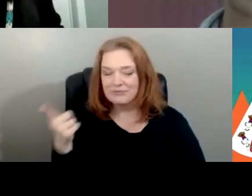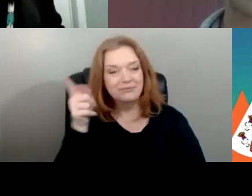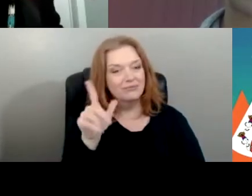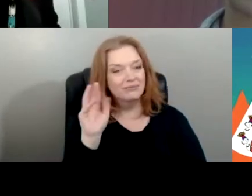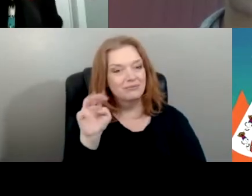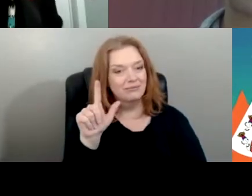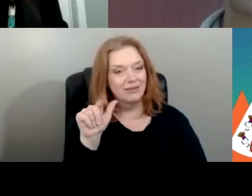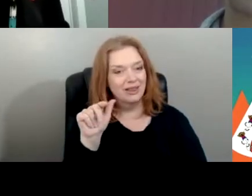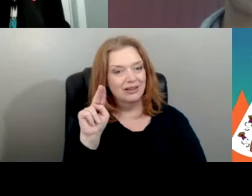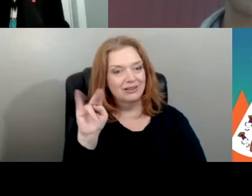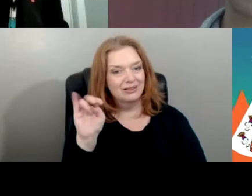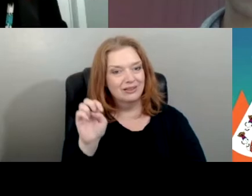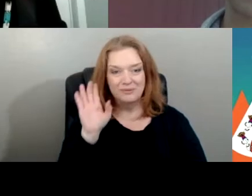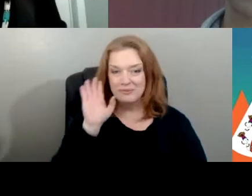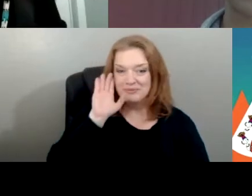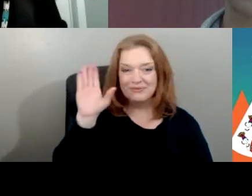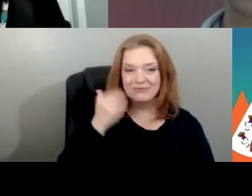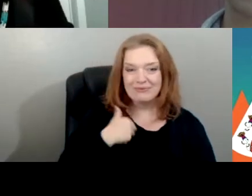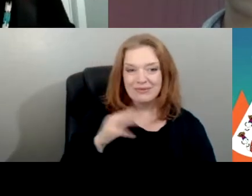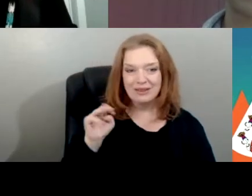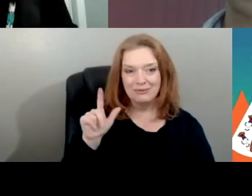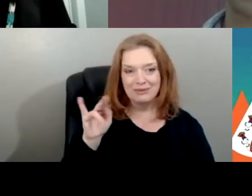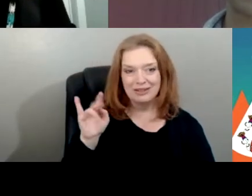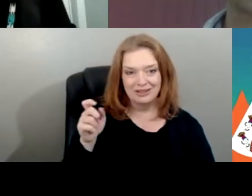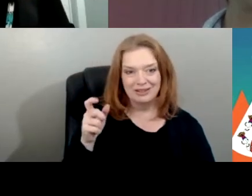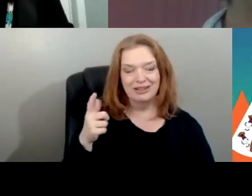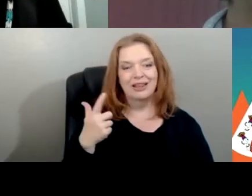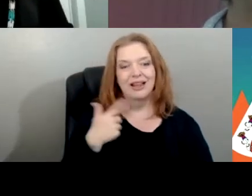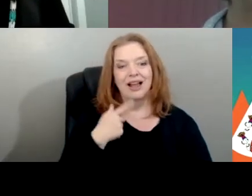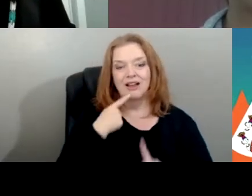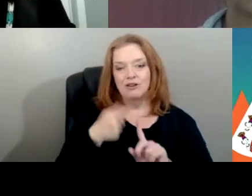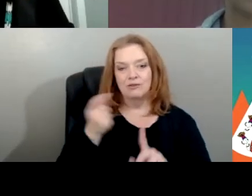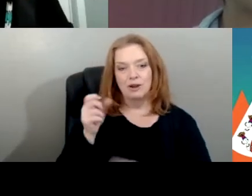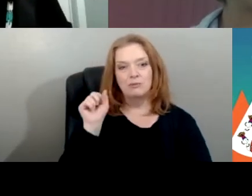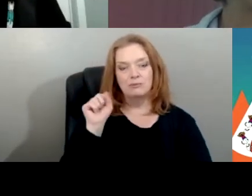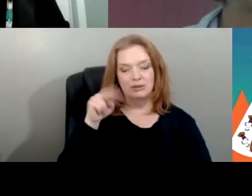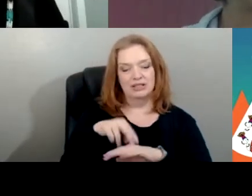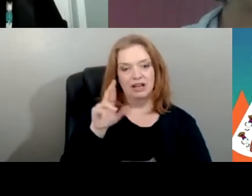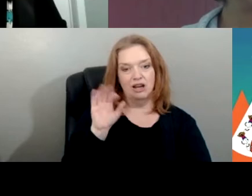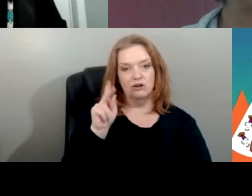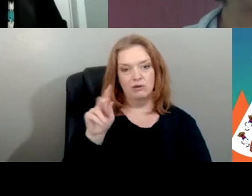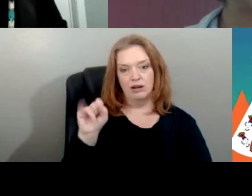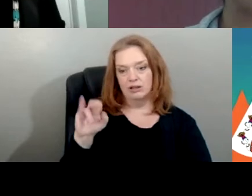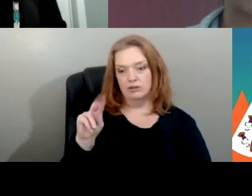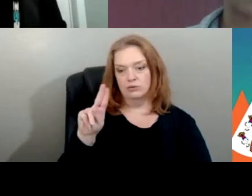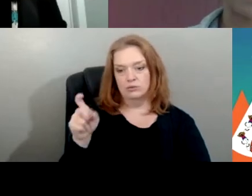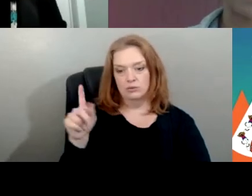Hi, everyone. I'm Melanie Fillmore. I am citizen of Standing Rock Sioux Tribe of South Dakota on the South Dakota